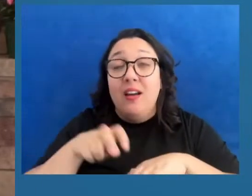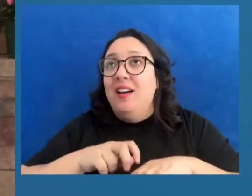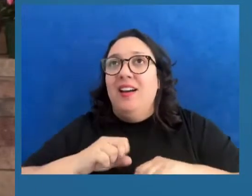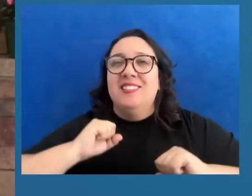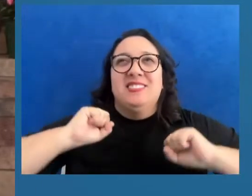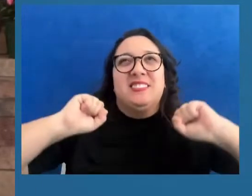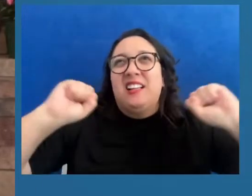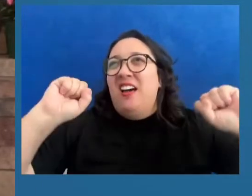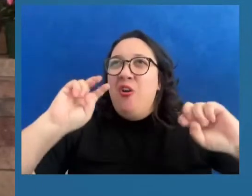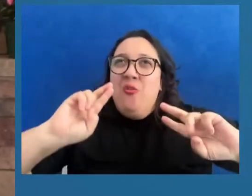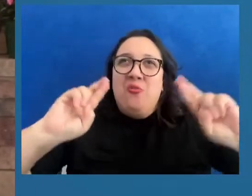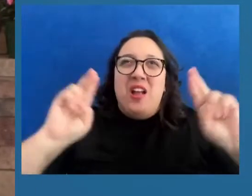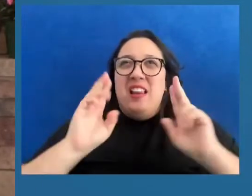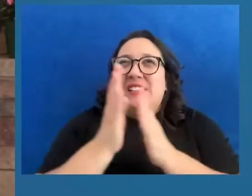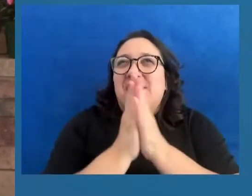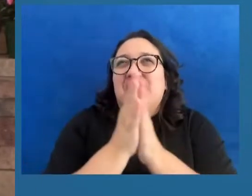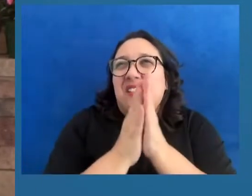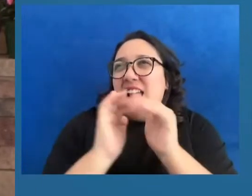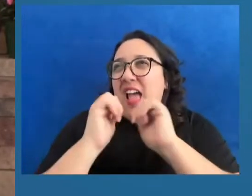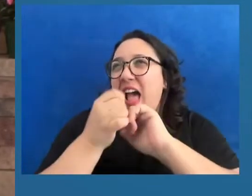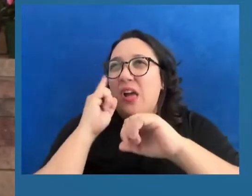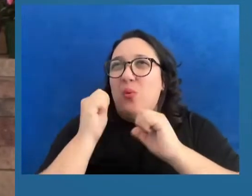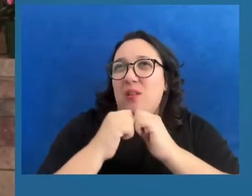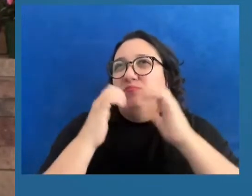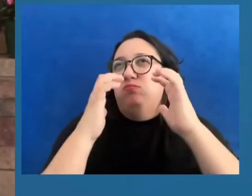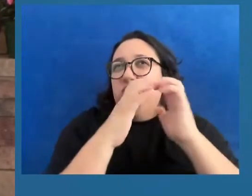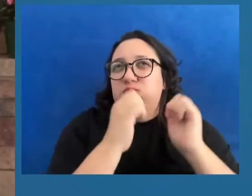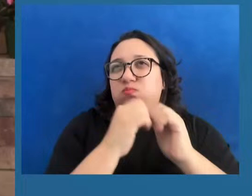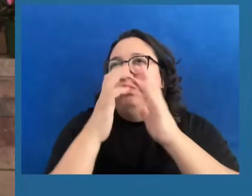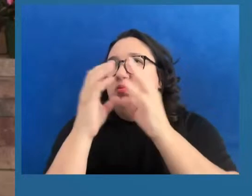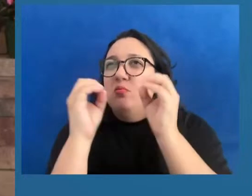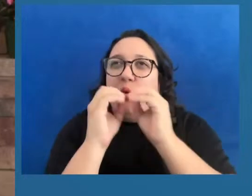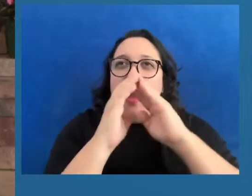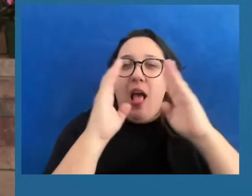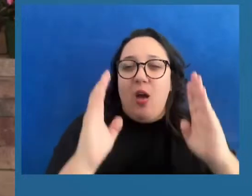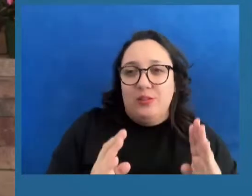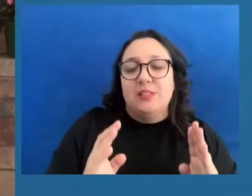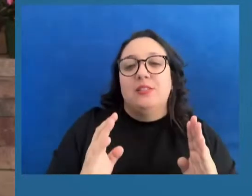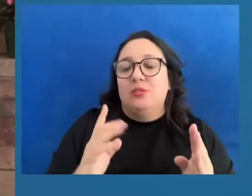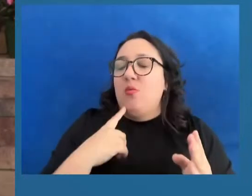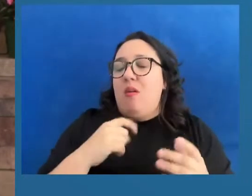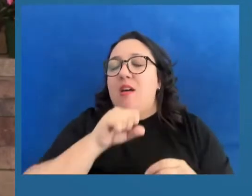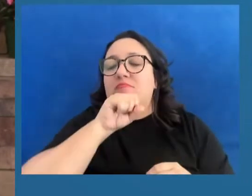I just love that spirit of public service. Let's give her a round of applause. Theo Finn.